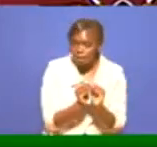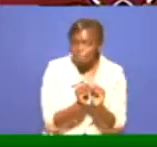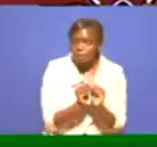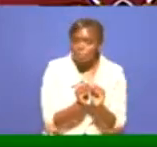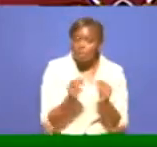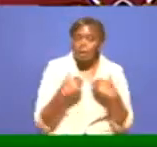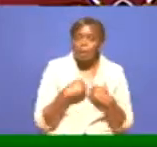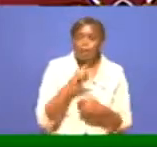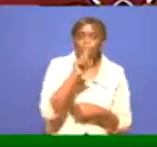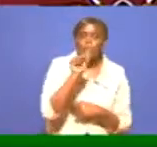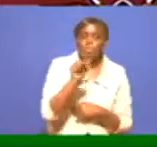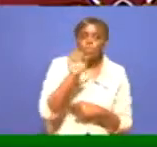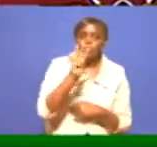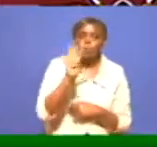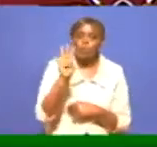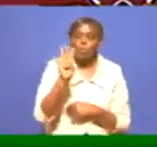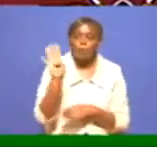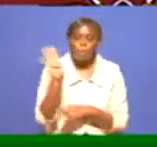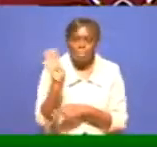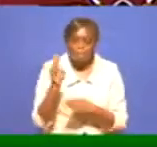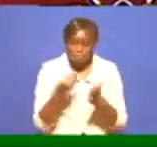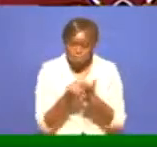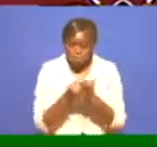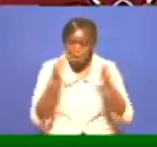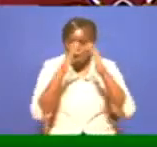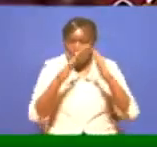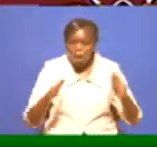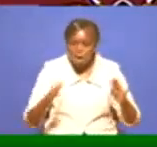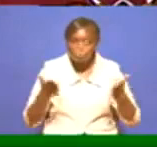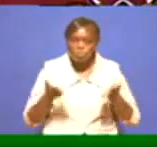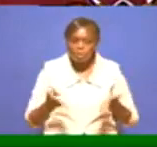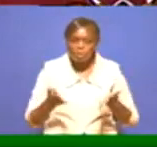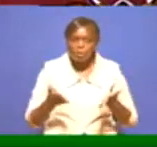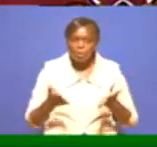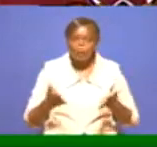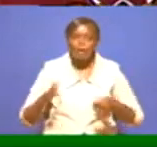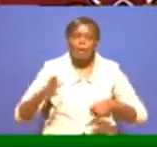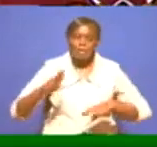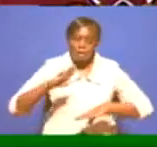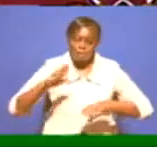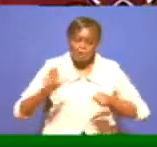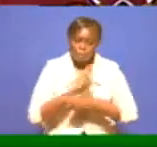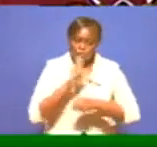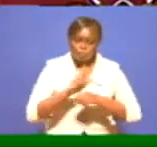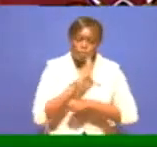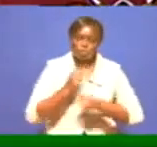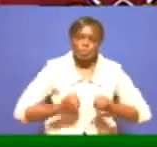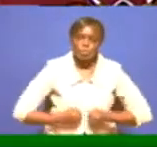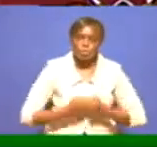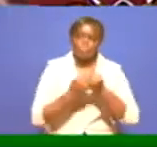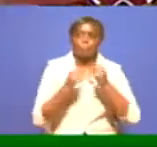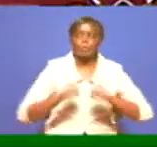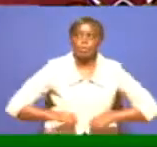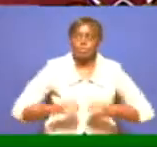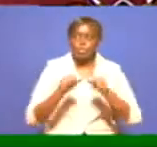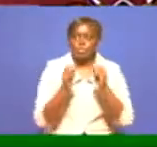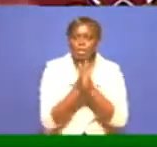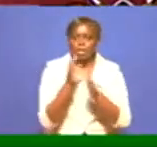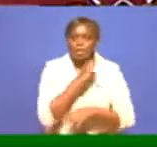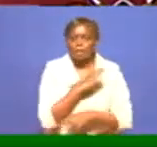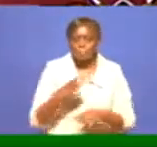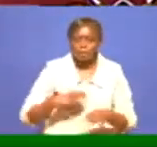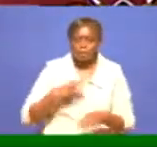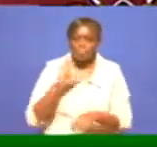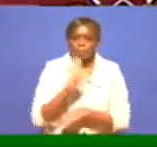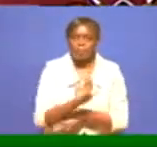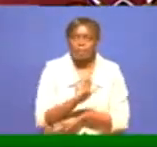1.4 billion. Which this House should be here in our numbers to try and support what the Chair and his committee has done. So that is, and